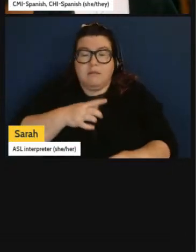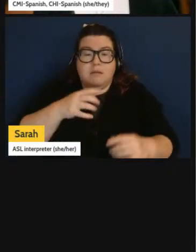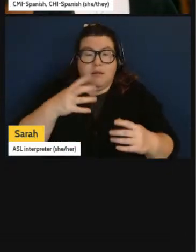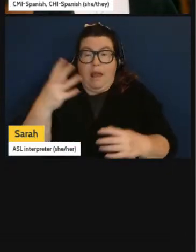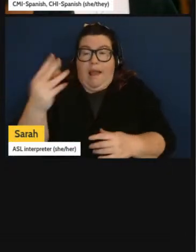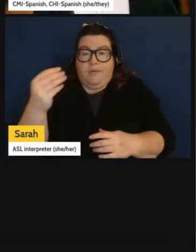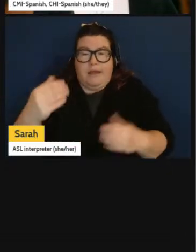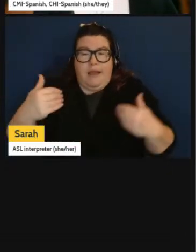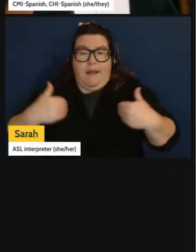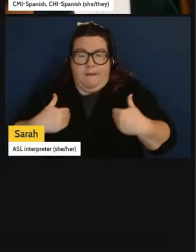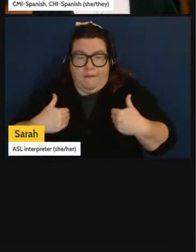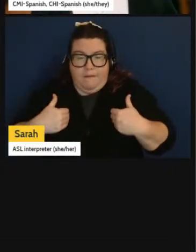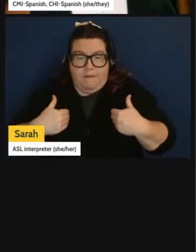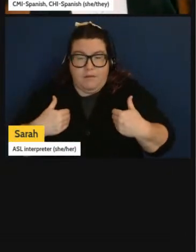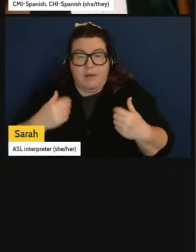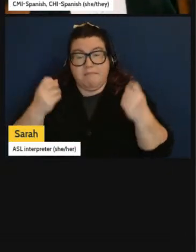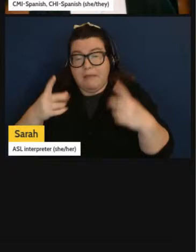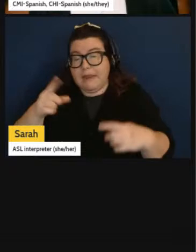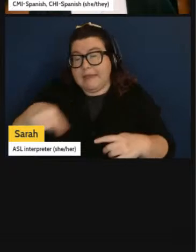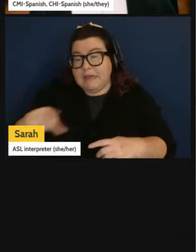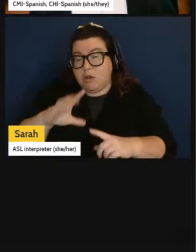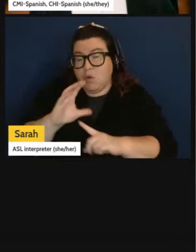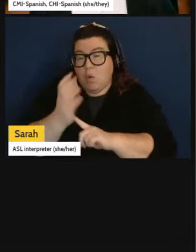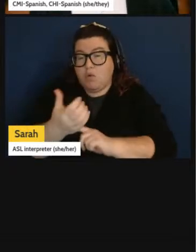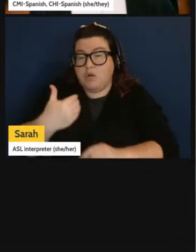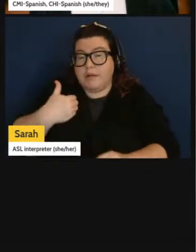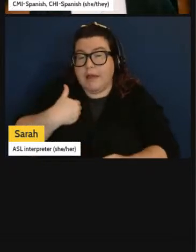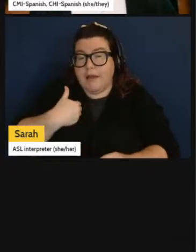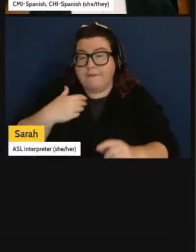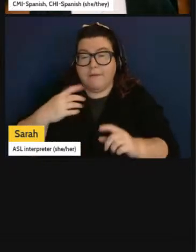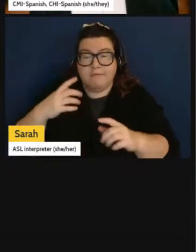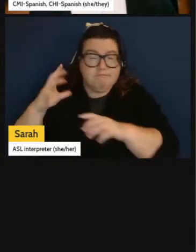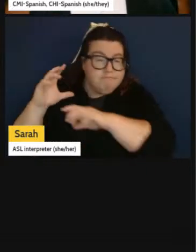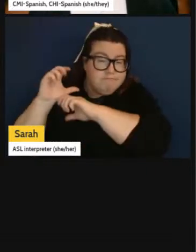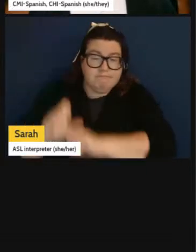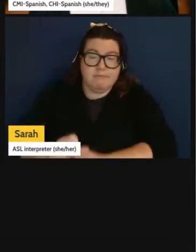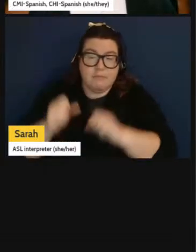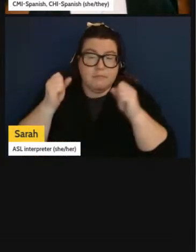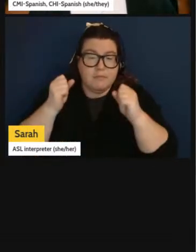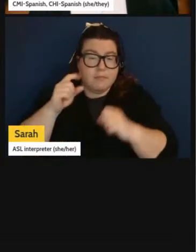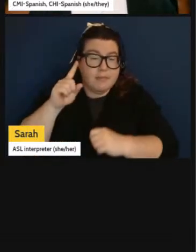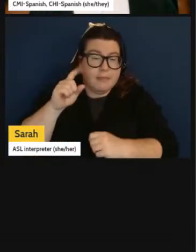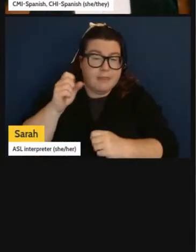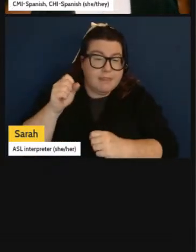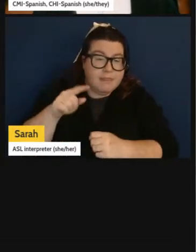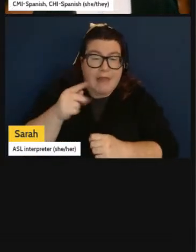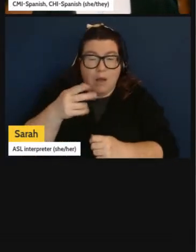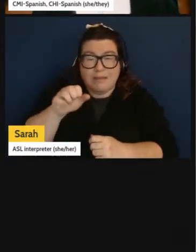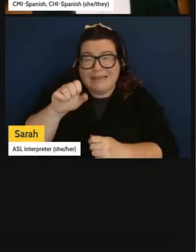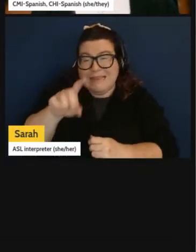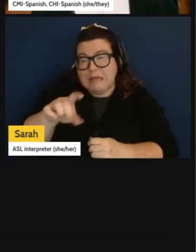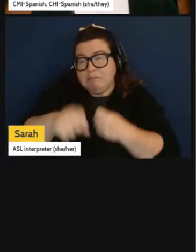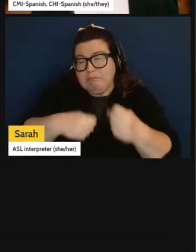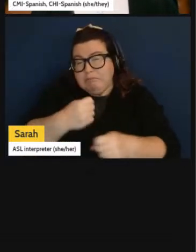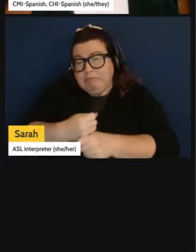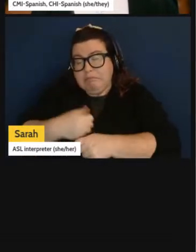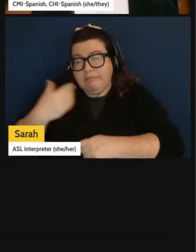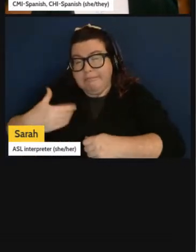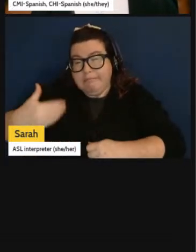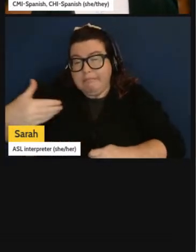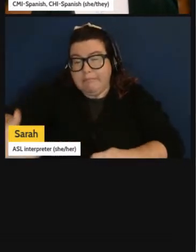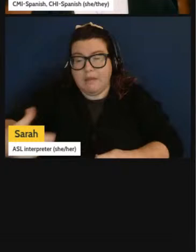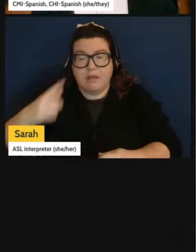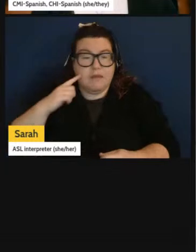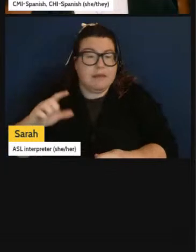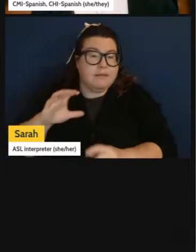customs. Many of these cultures have had these customs for thousands of years, and in many cases, these gender customs are